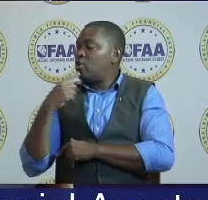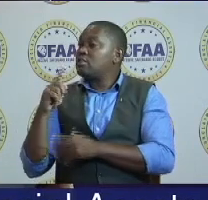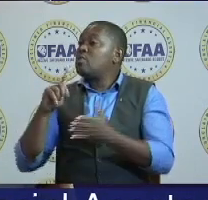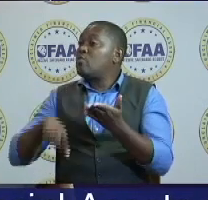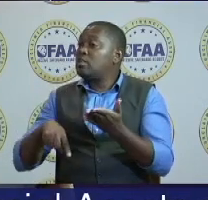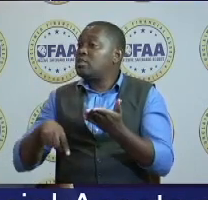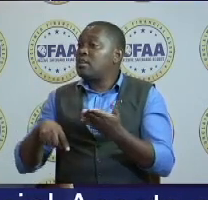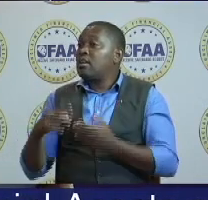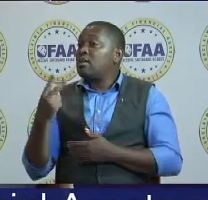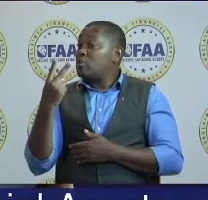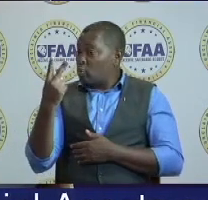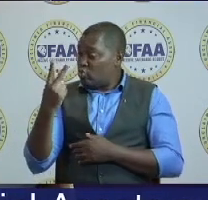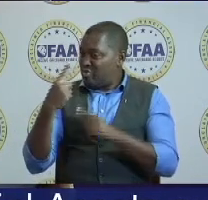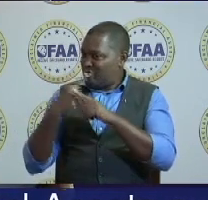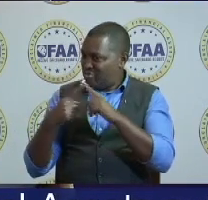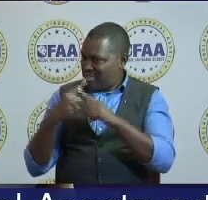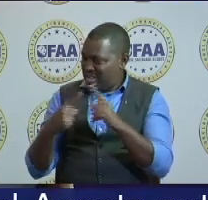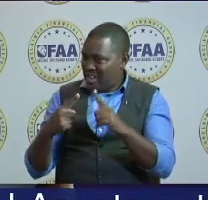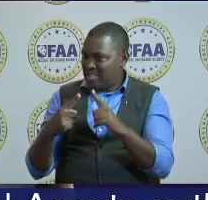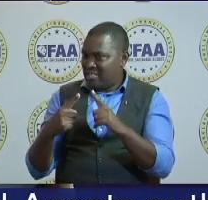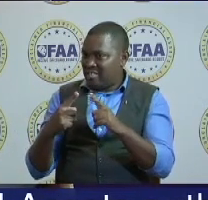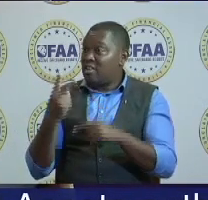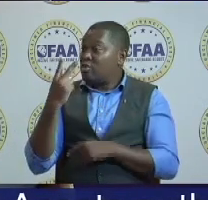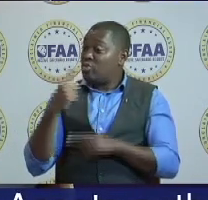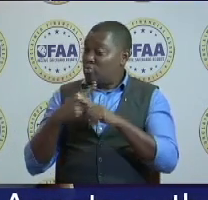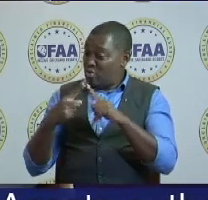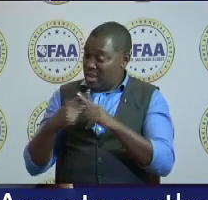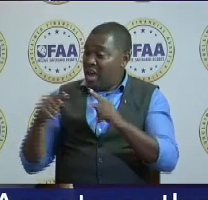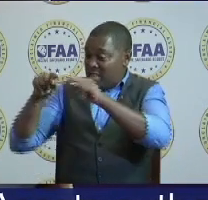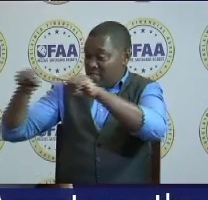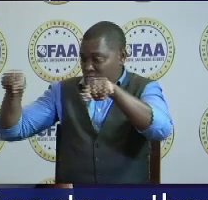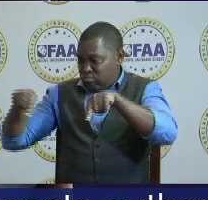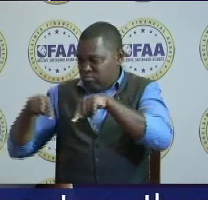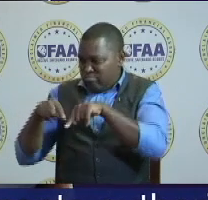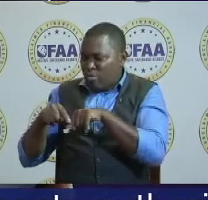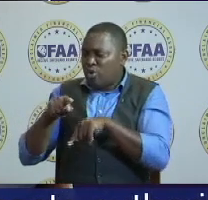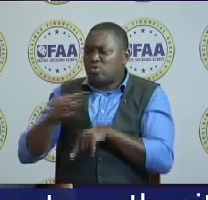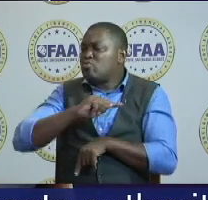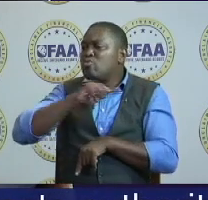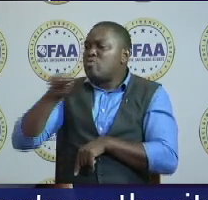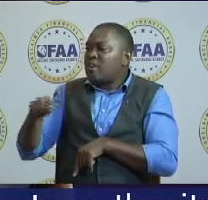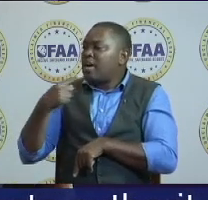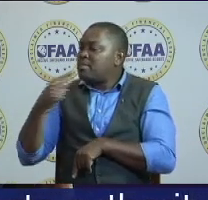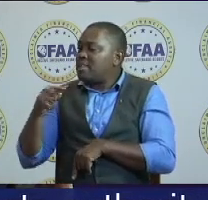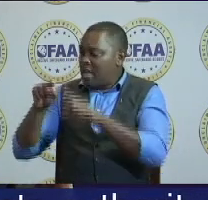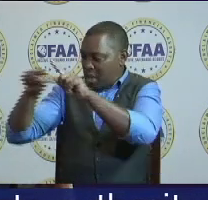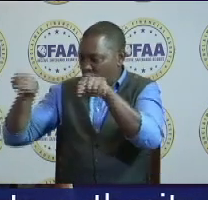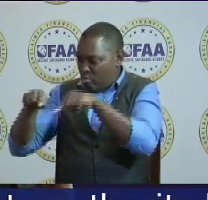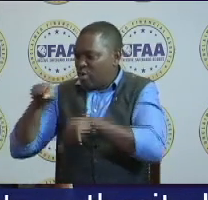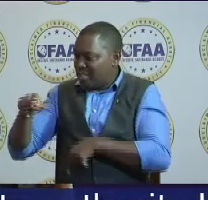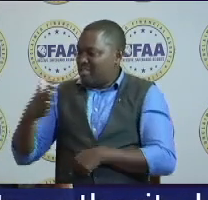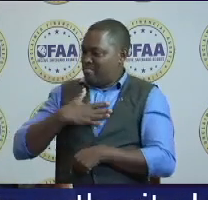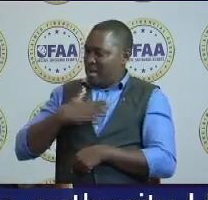2 years? Or I think it's 2 years. So if for 2 years you've not been in touch with that box, then the whole of